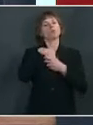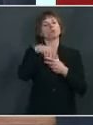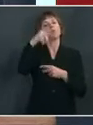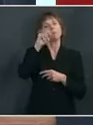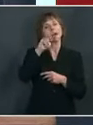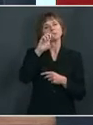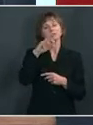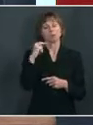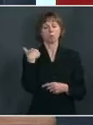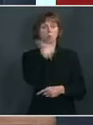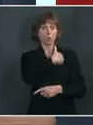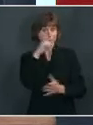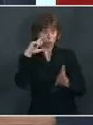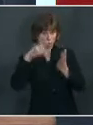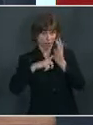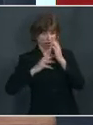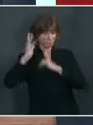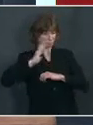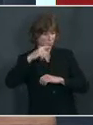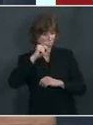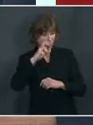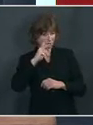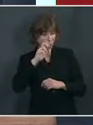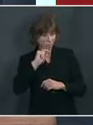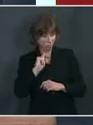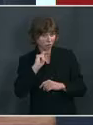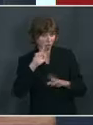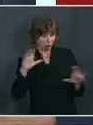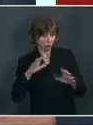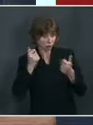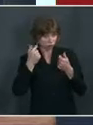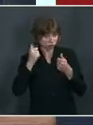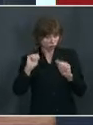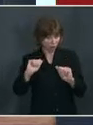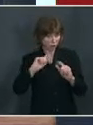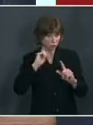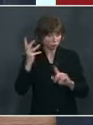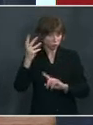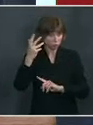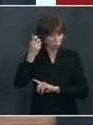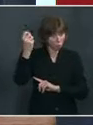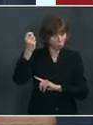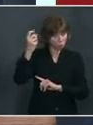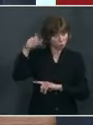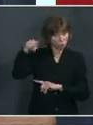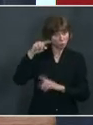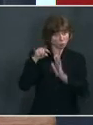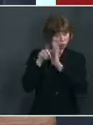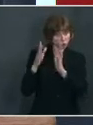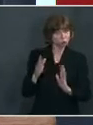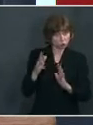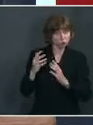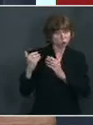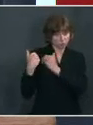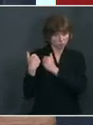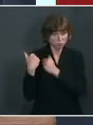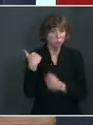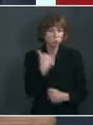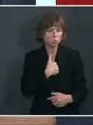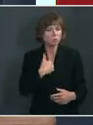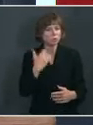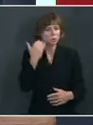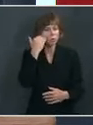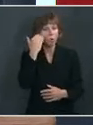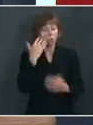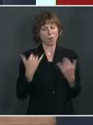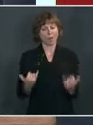recognize past Pakistani actions to try to hold Mr. Pearl's murderers accountable. And we do note that as of